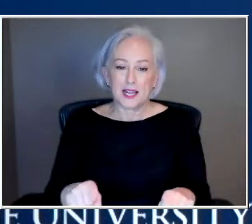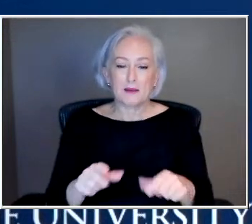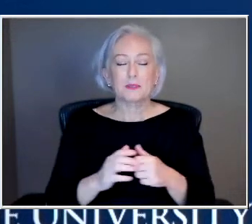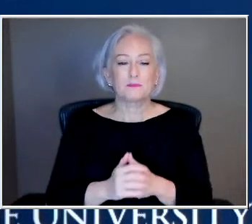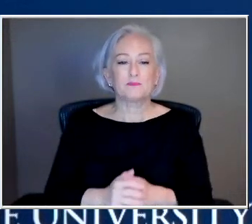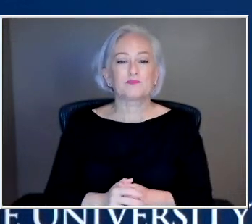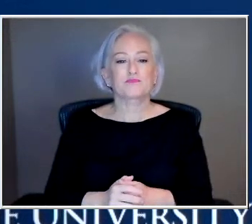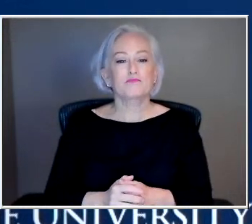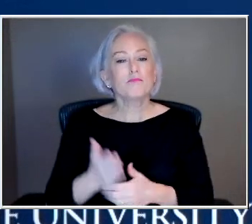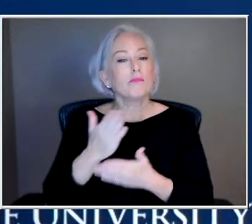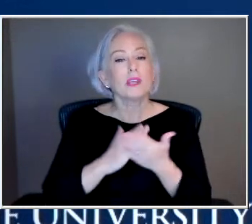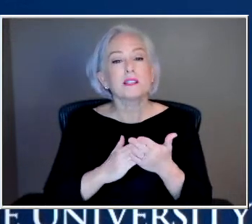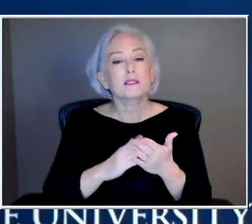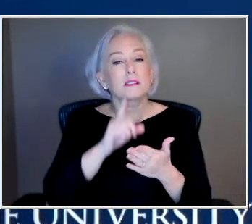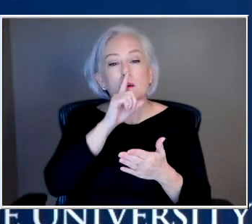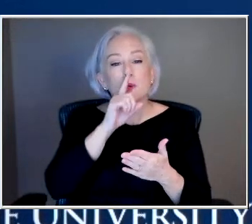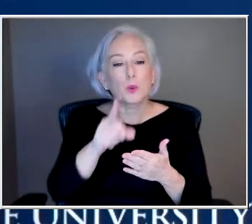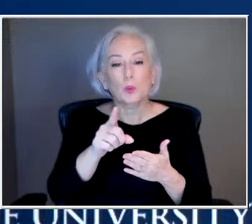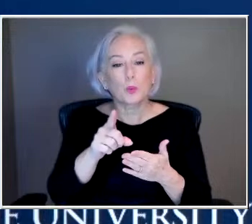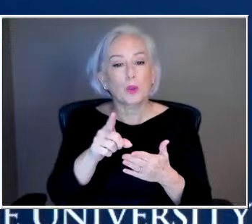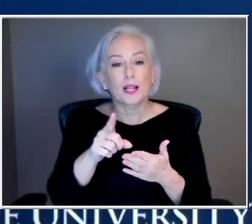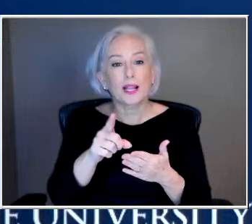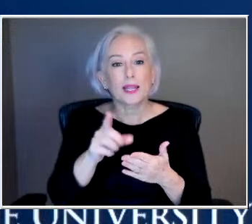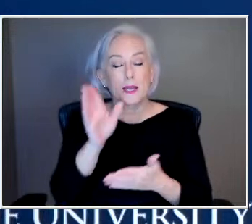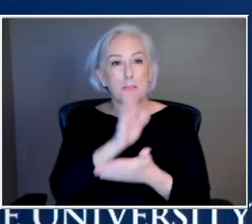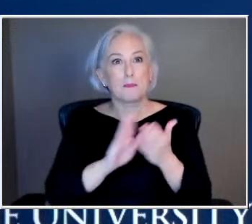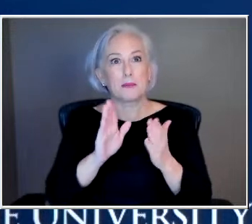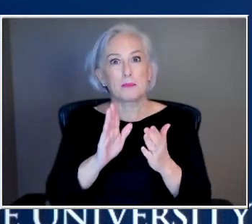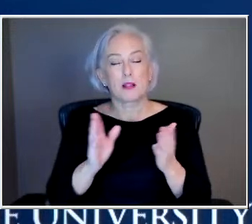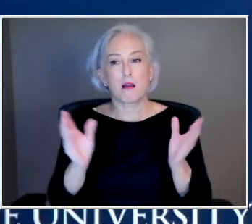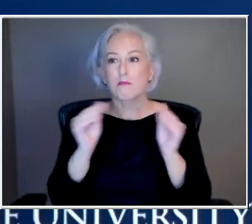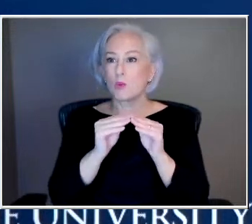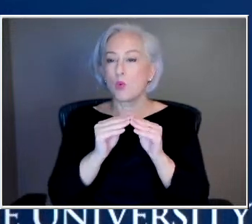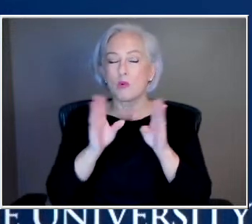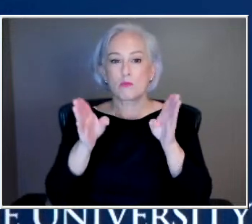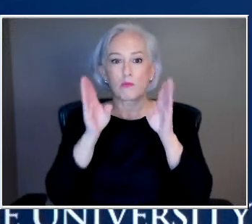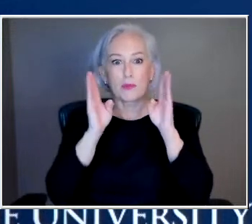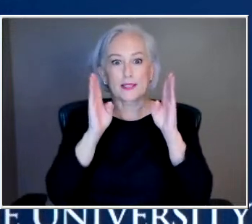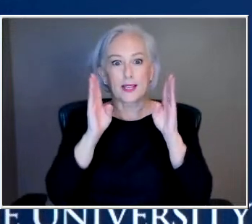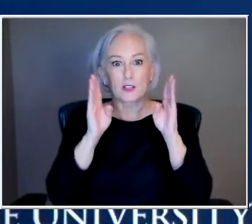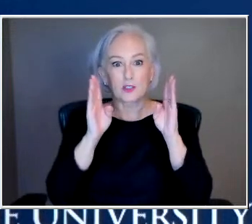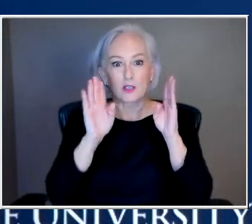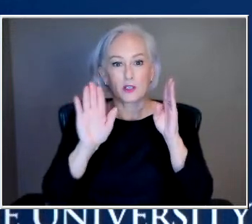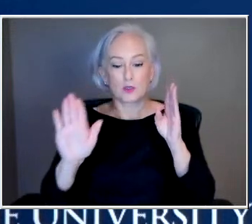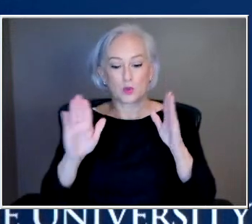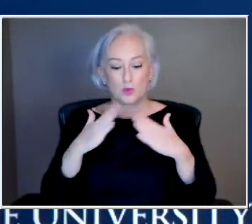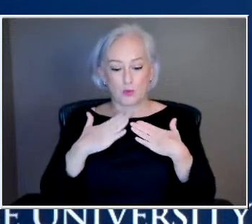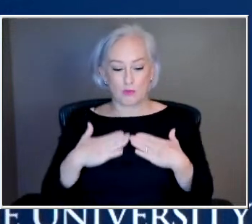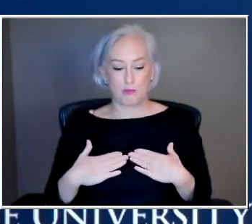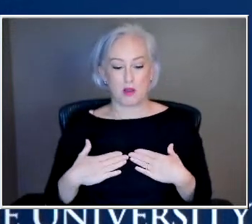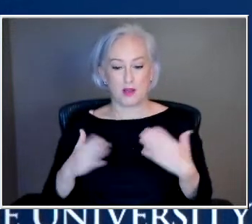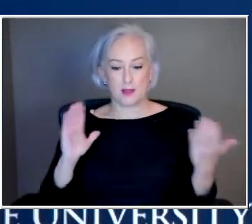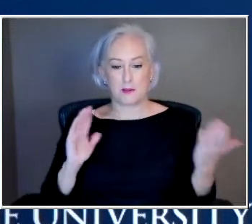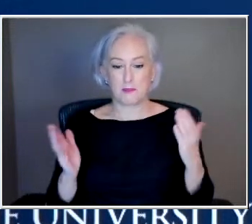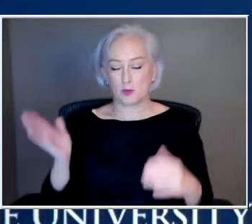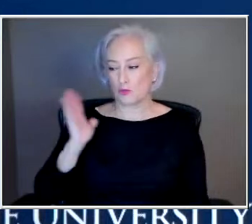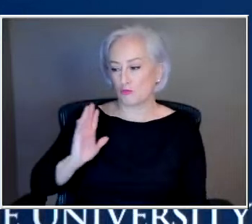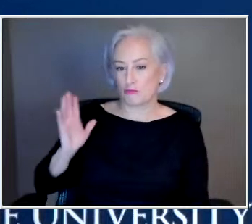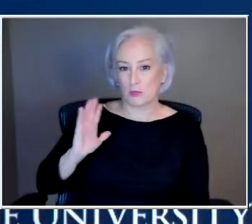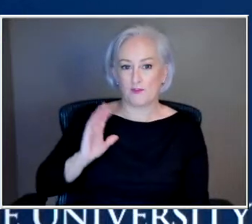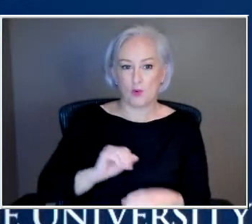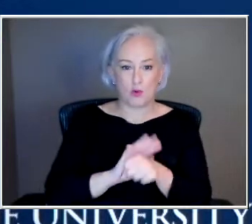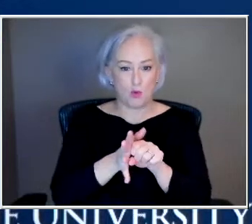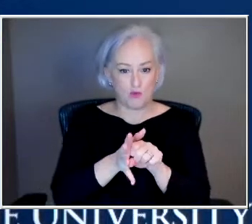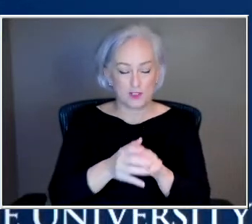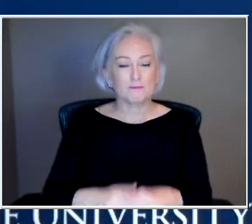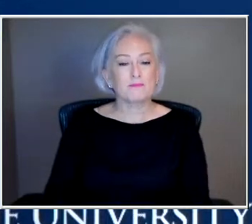just have been brought to the forefront, and maybe people are paying just a little bit more attention to their bodies maybe than prior to the pandemic as well. So nothing